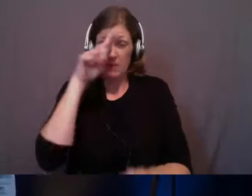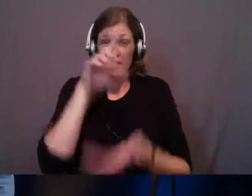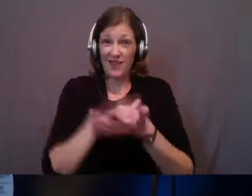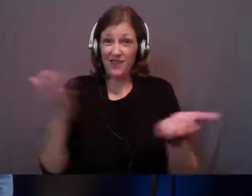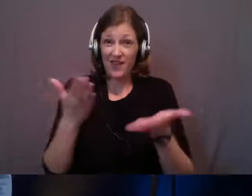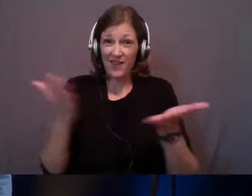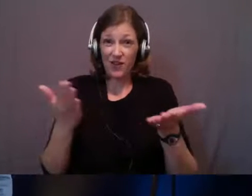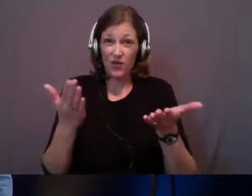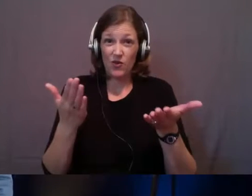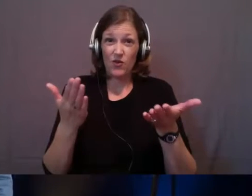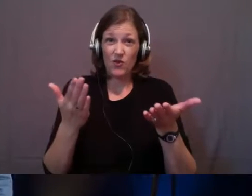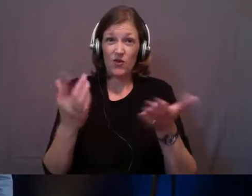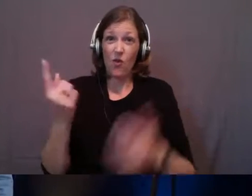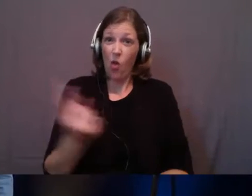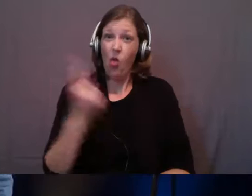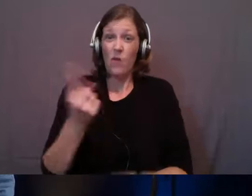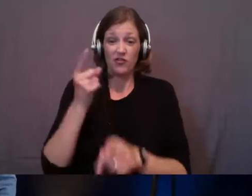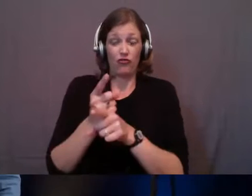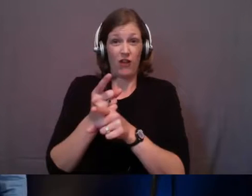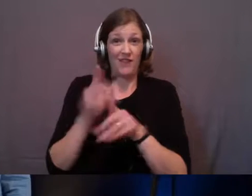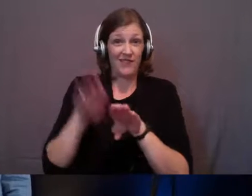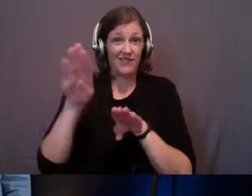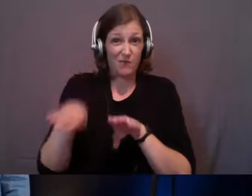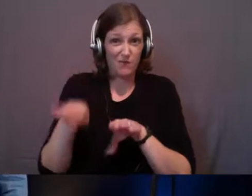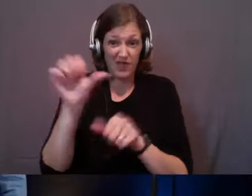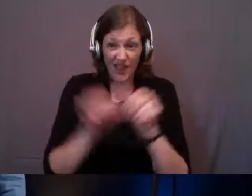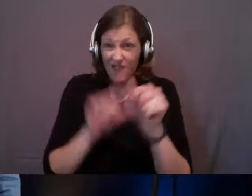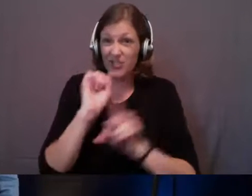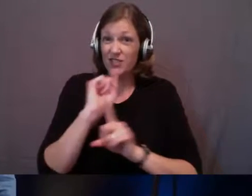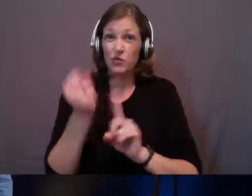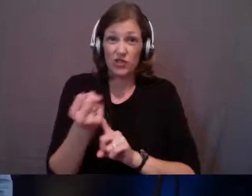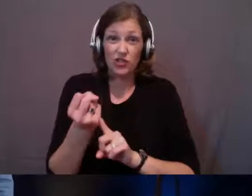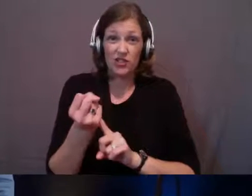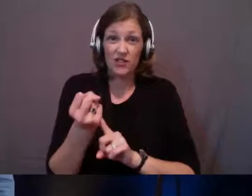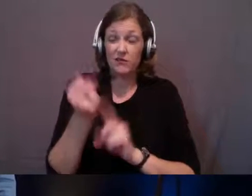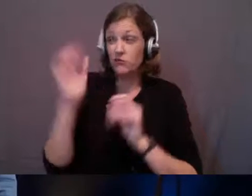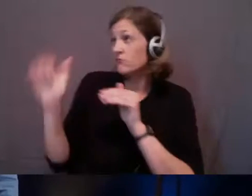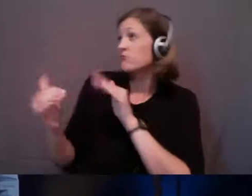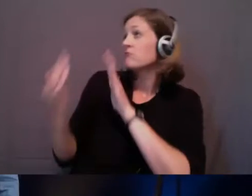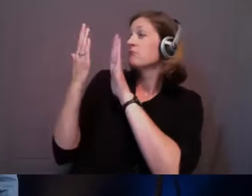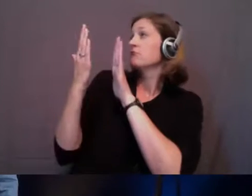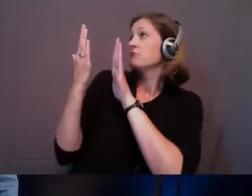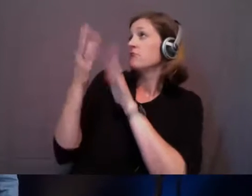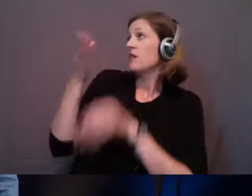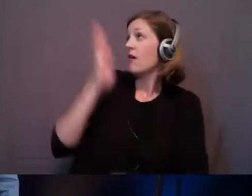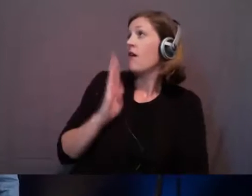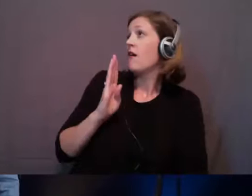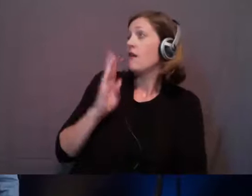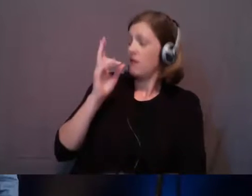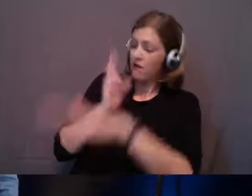it's always the right next step in every situation to go before God and